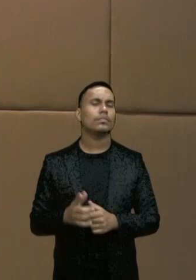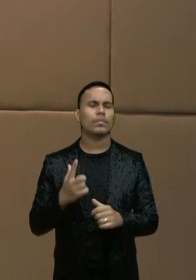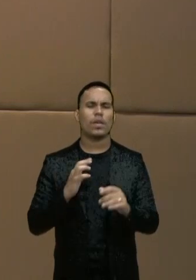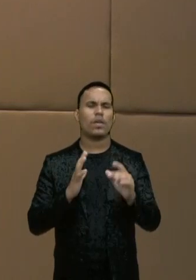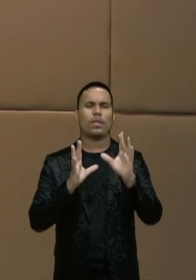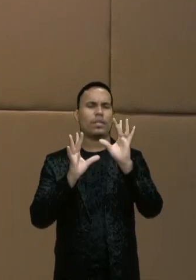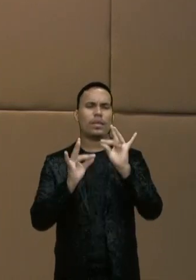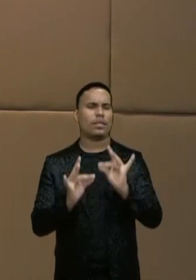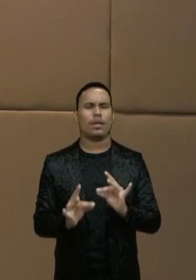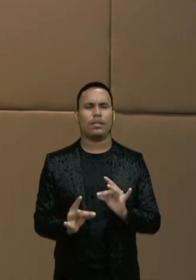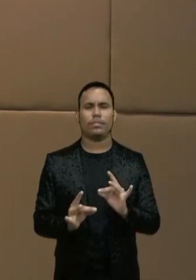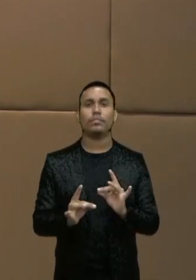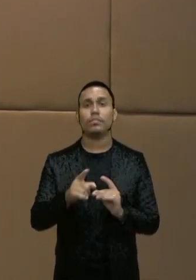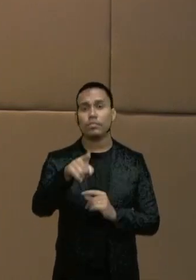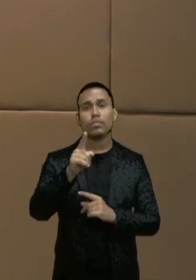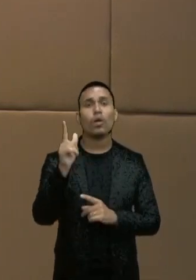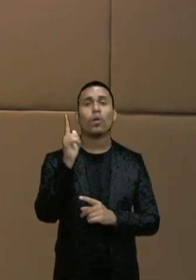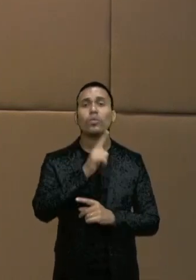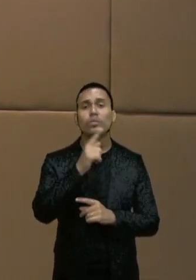incentives.